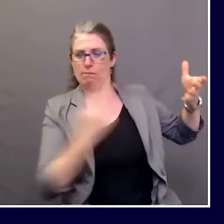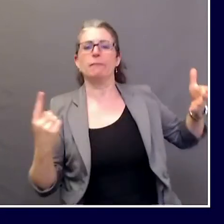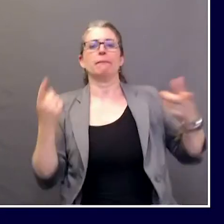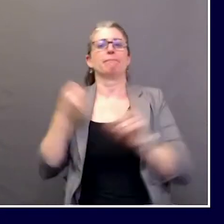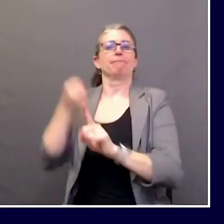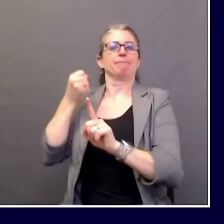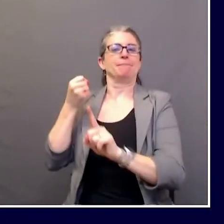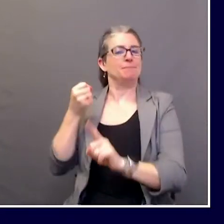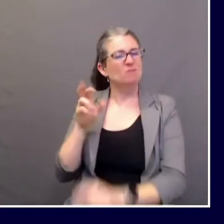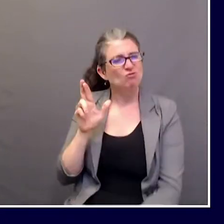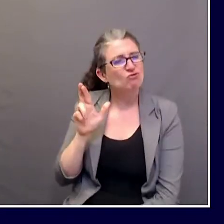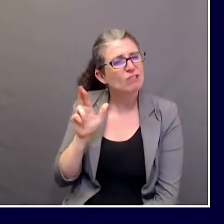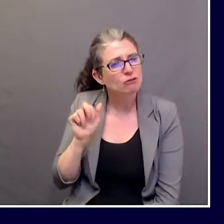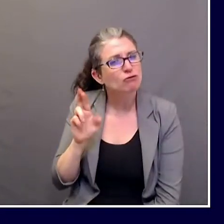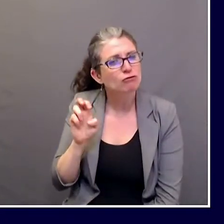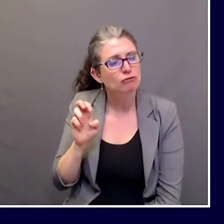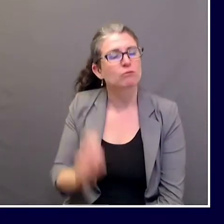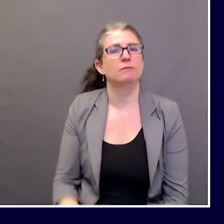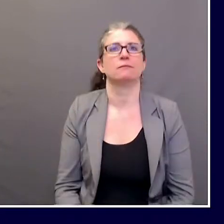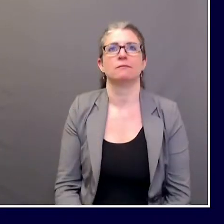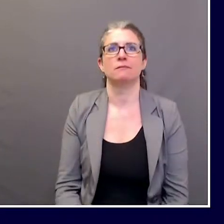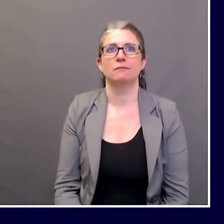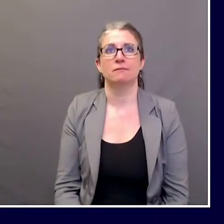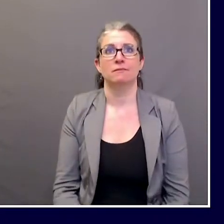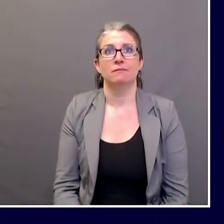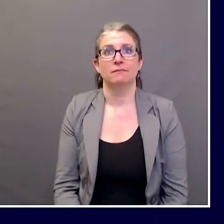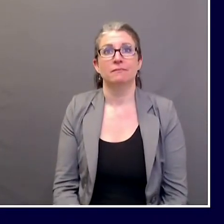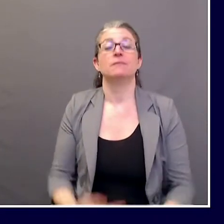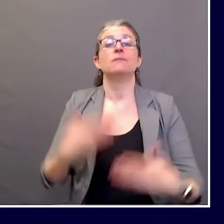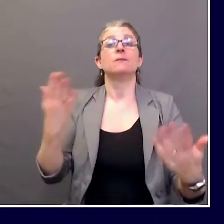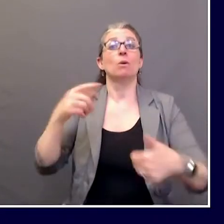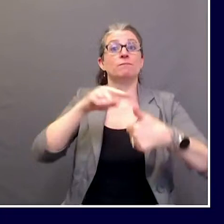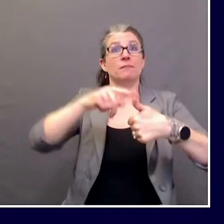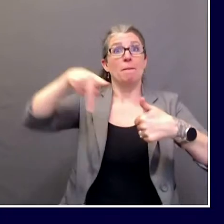Pfizer and that with Moderna. We have not seen